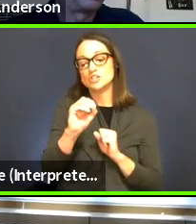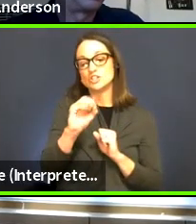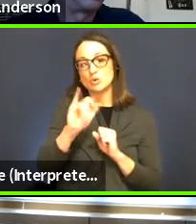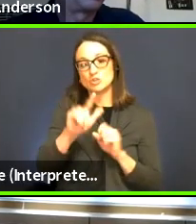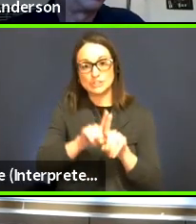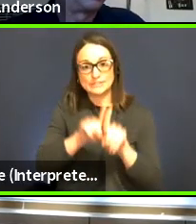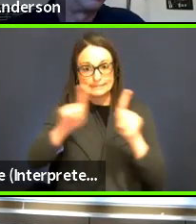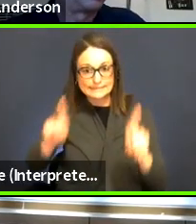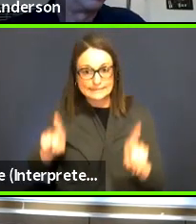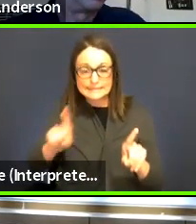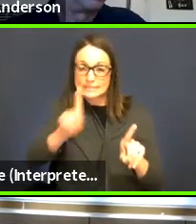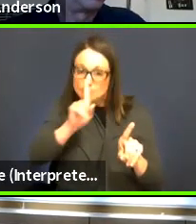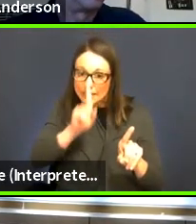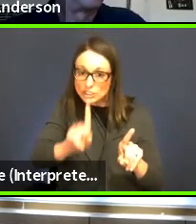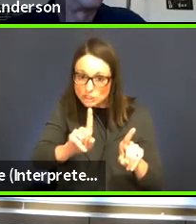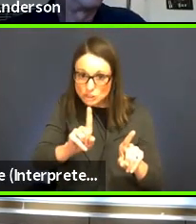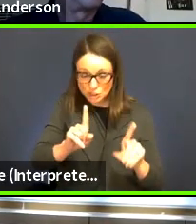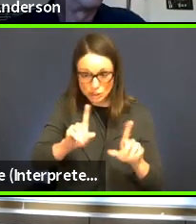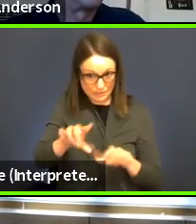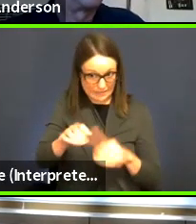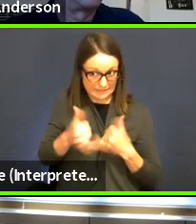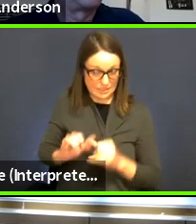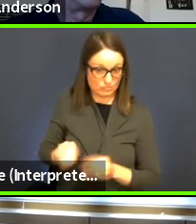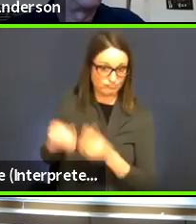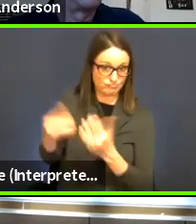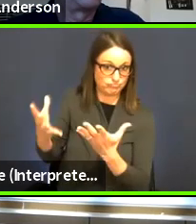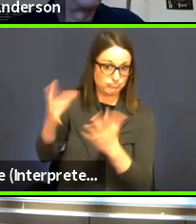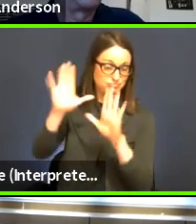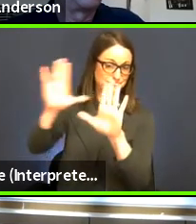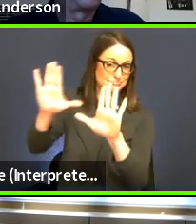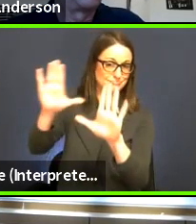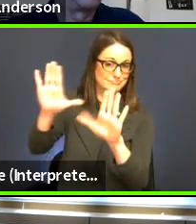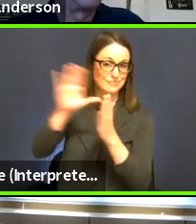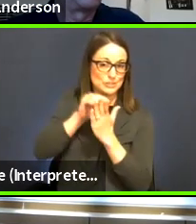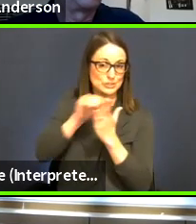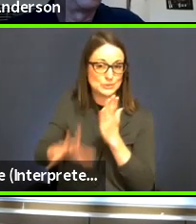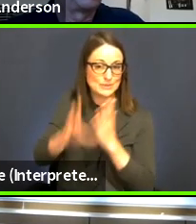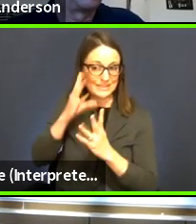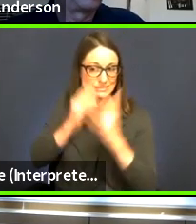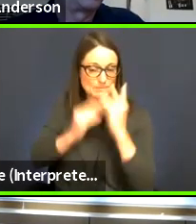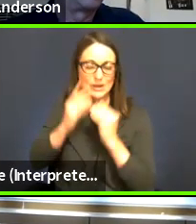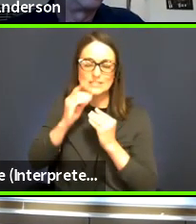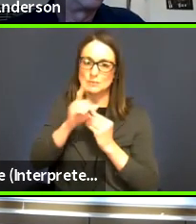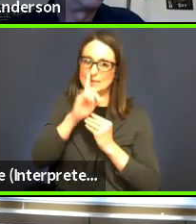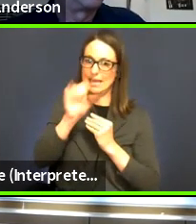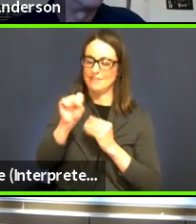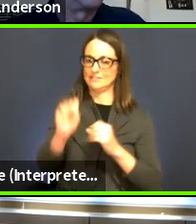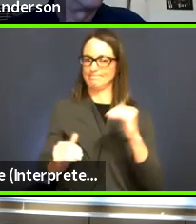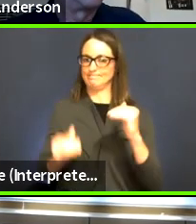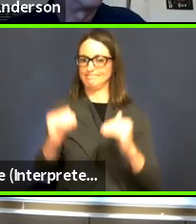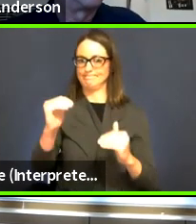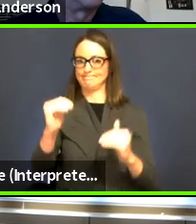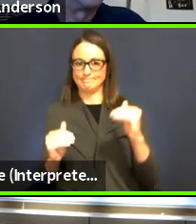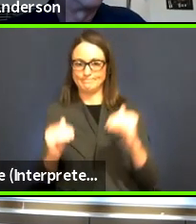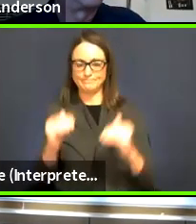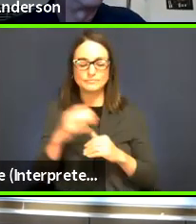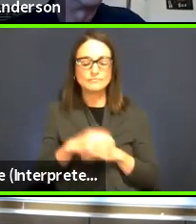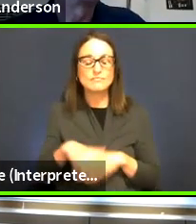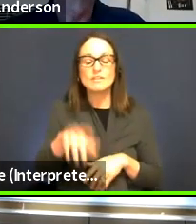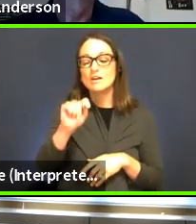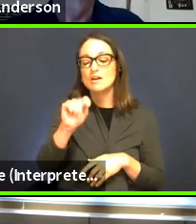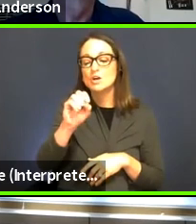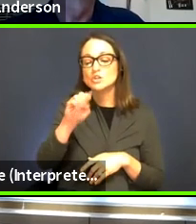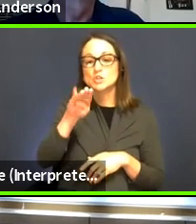student experience. So we're balancing those two things as we go forward. Tobias has coined a term